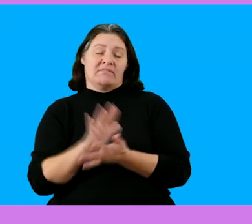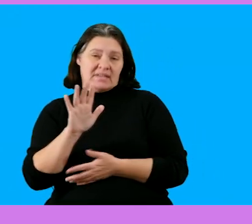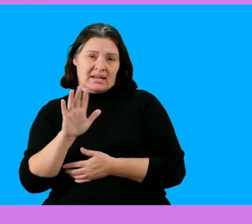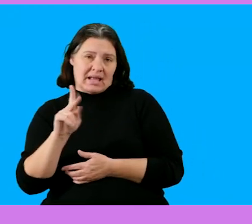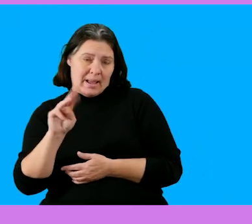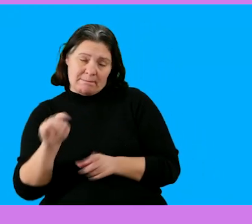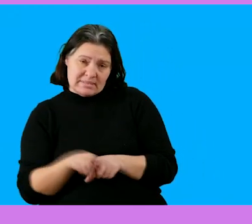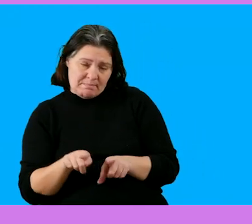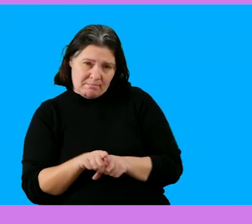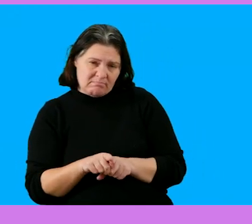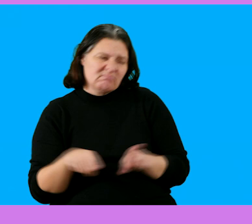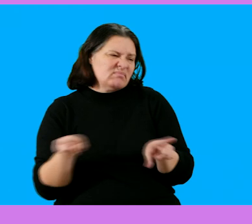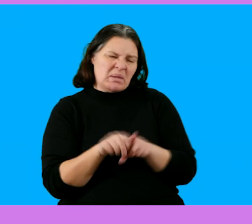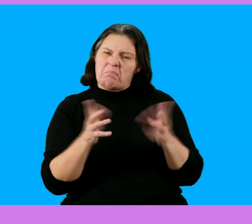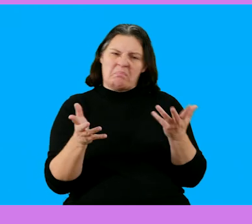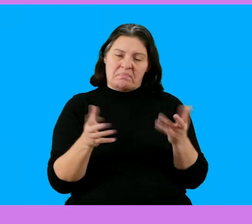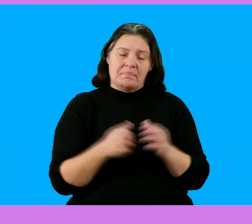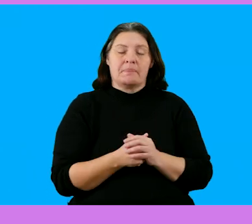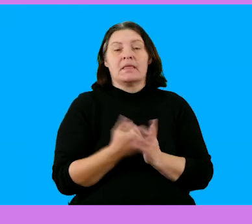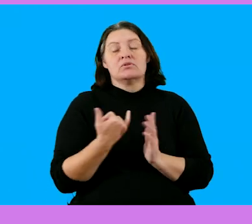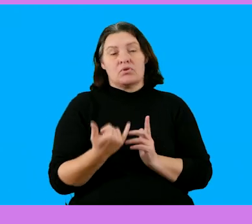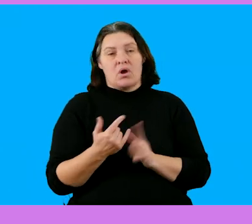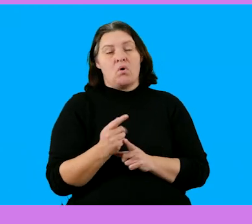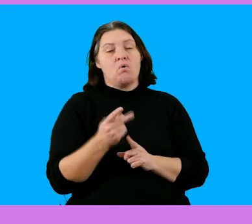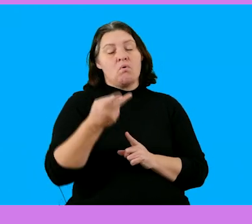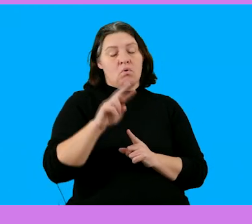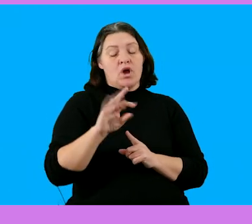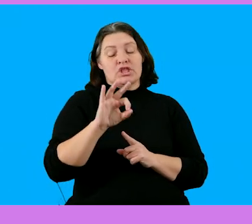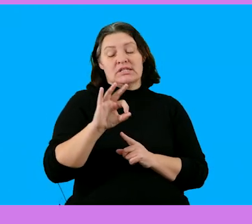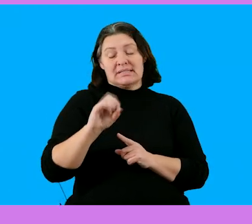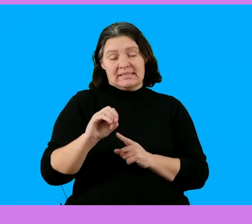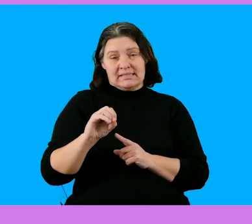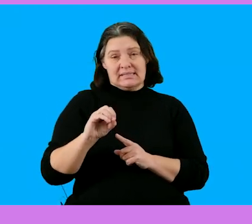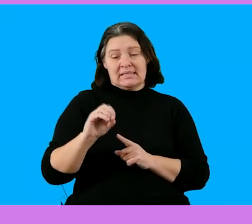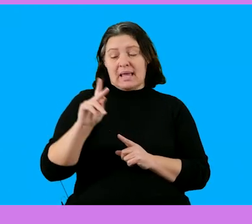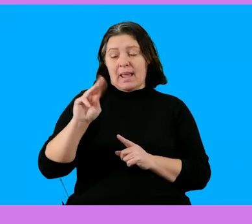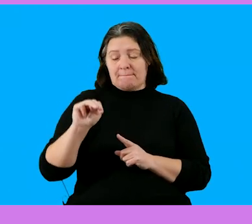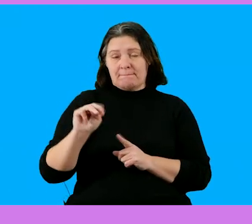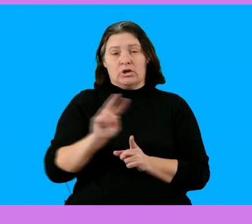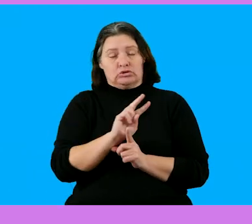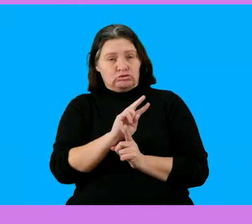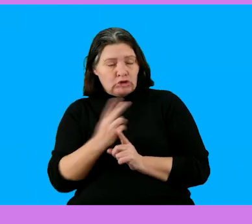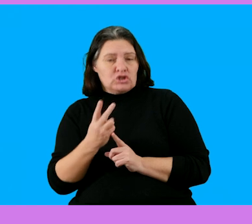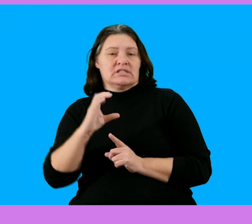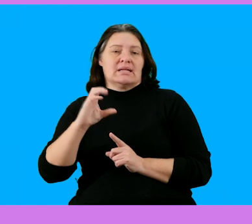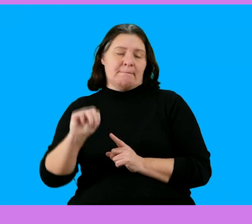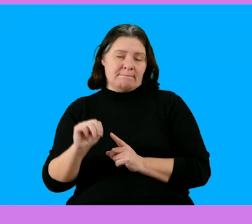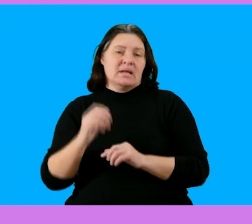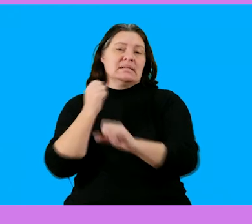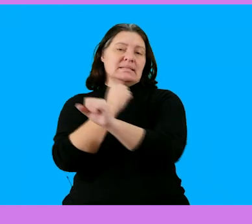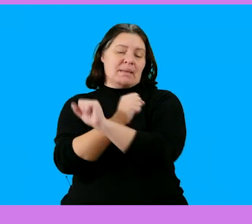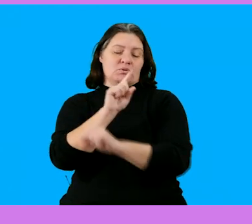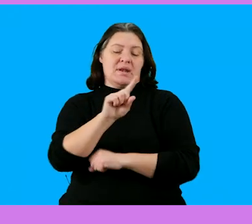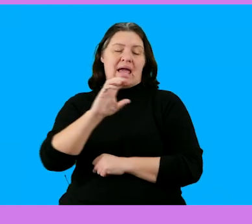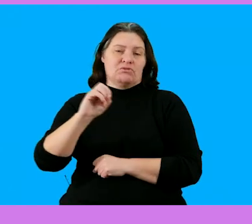well. Are we clear? And just equate the two. This case, I converted 30 kilometers into centimeters by multiplying with